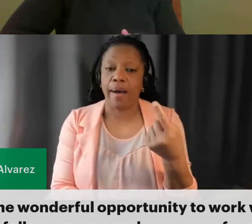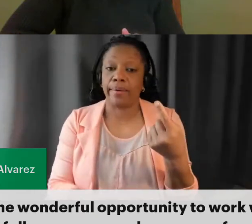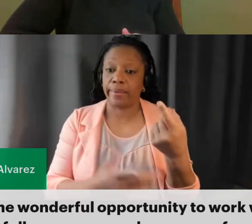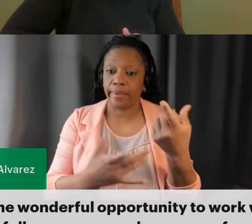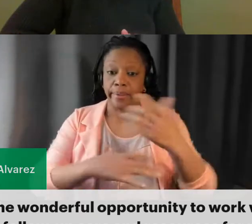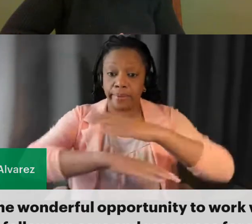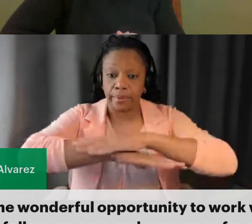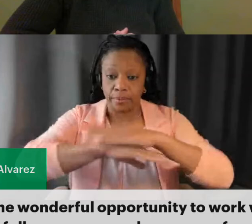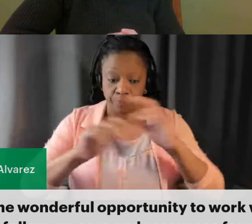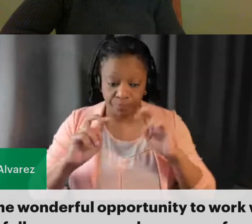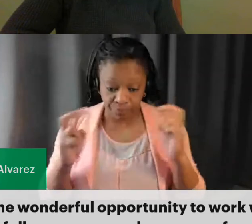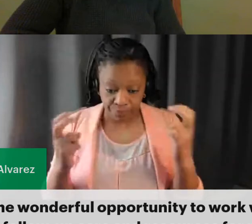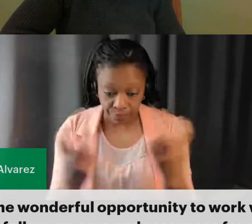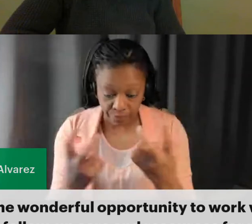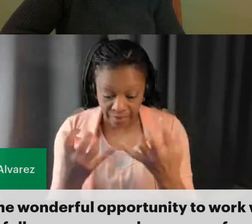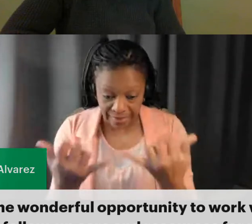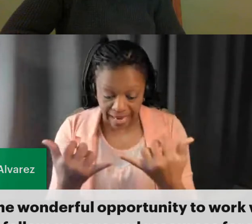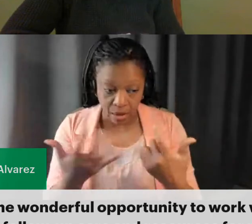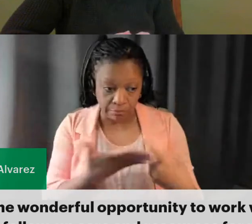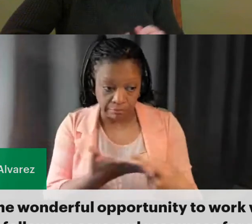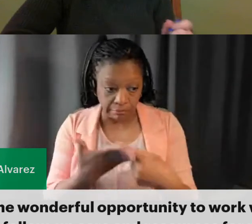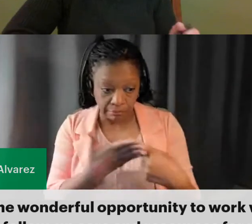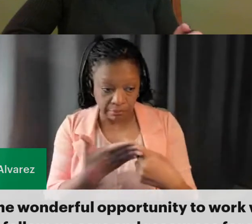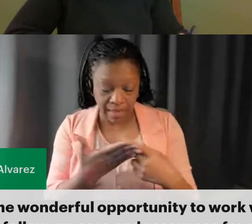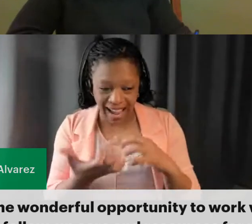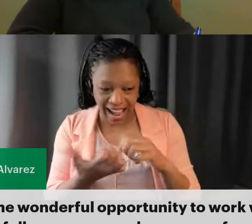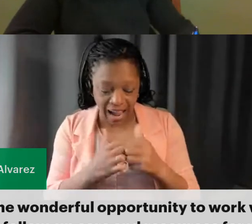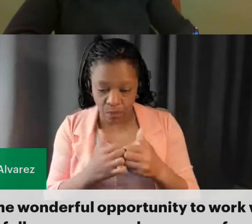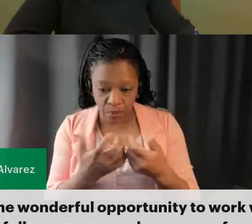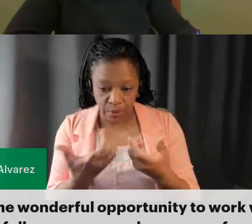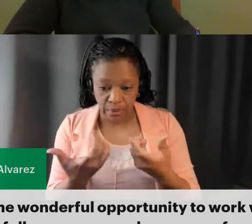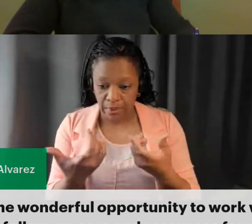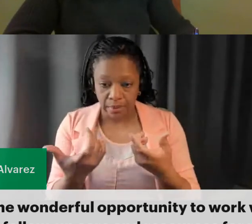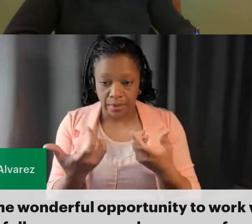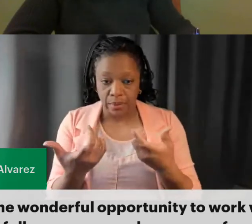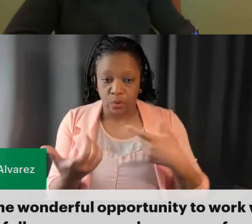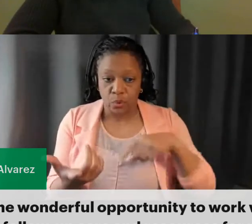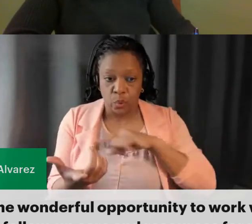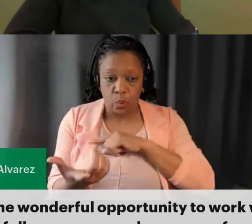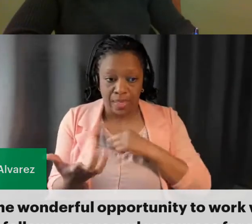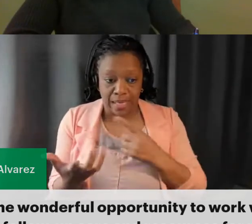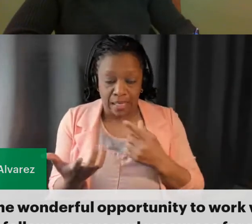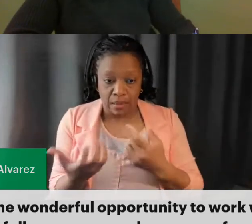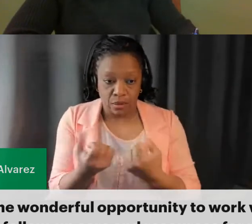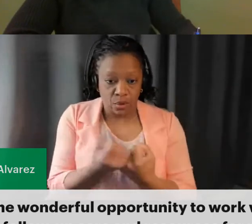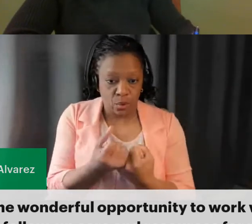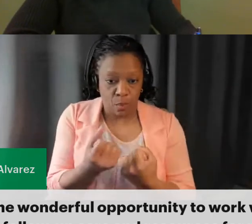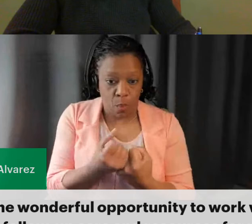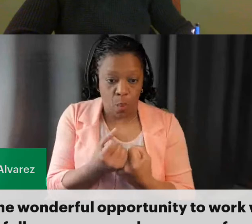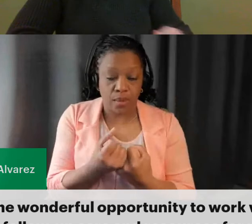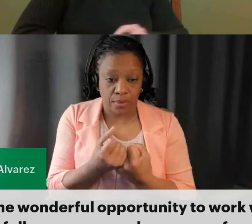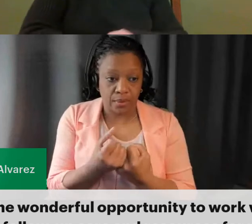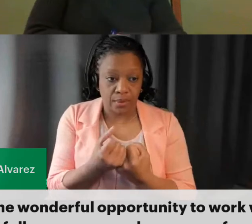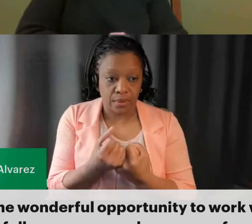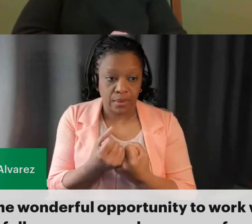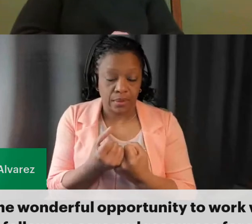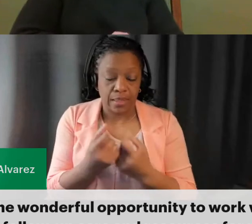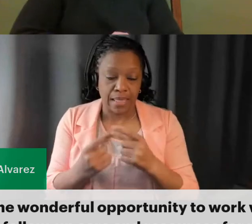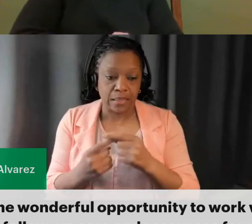how do we shore up, especially communities like the one that I live in, to make sure that there